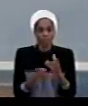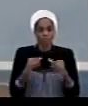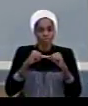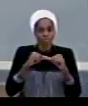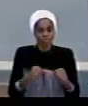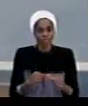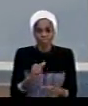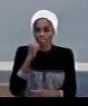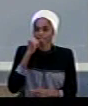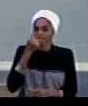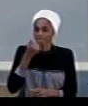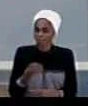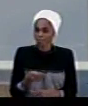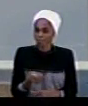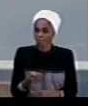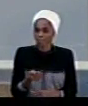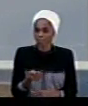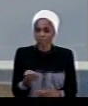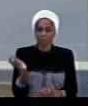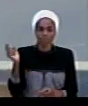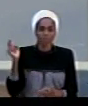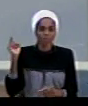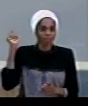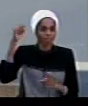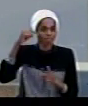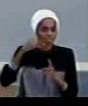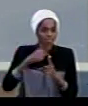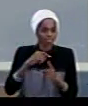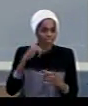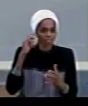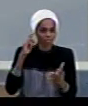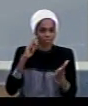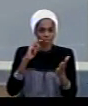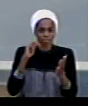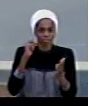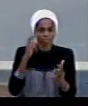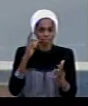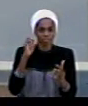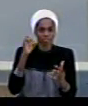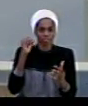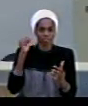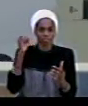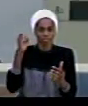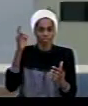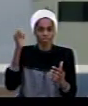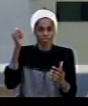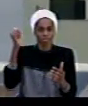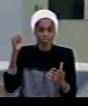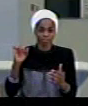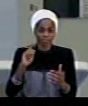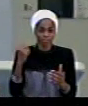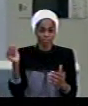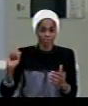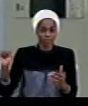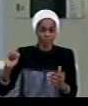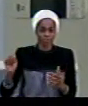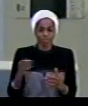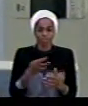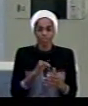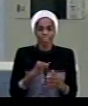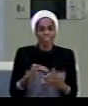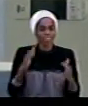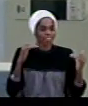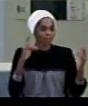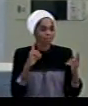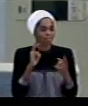tomorrow up to Tuesday. And so we expect you to keep coming every day and come very